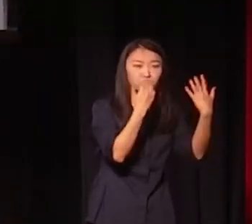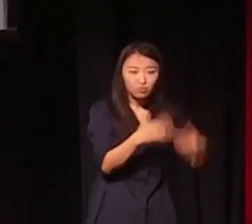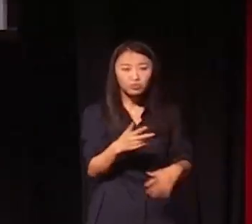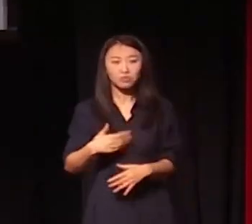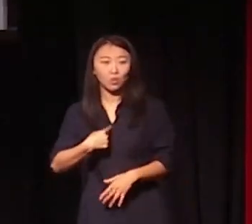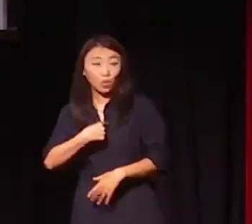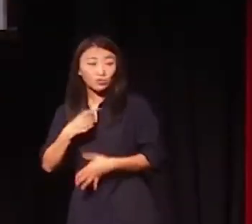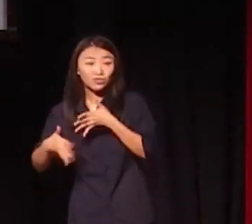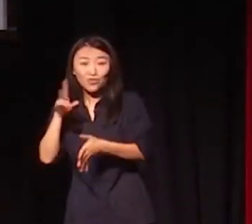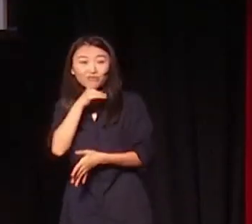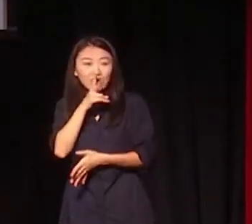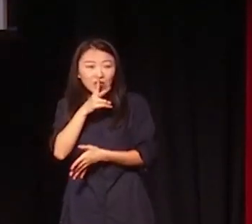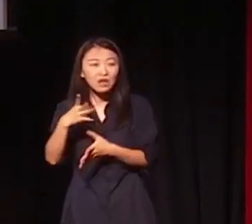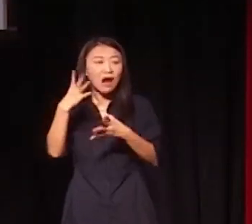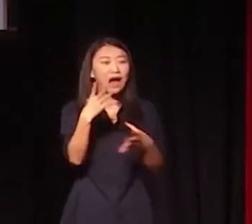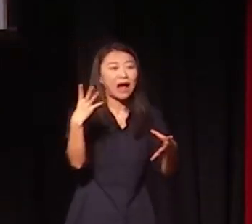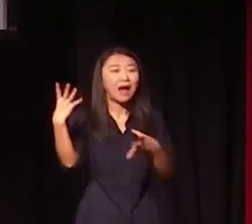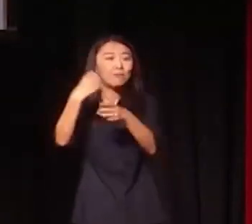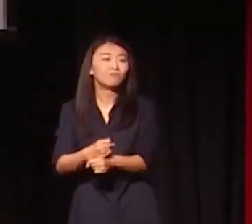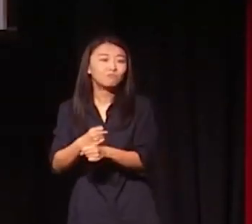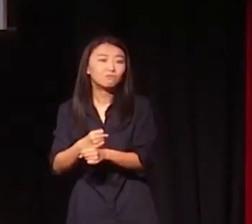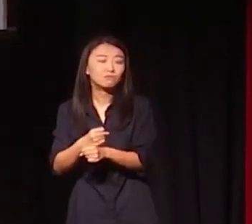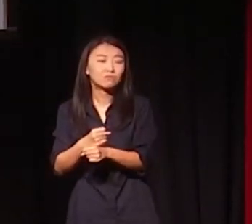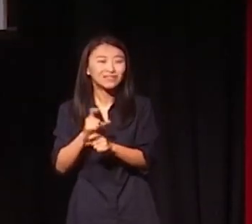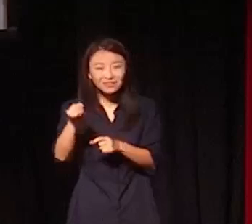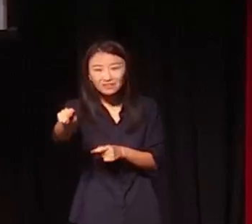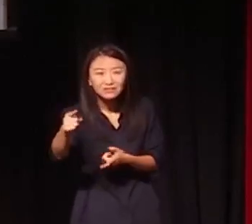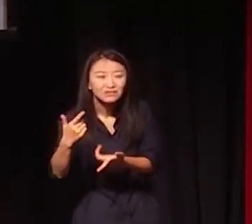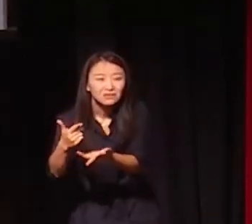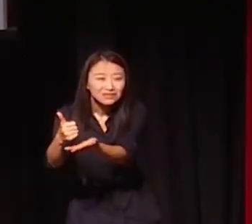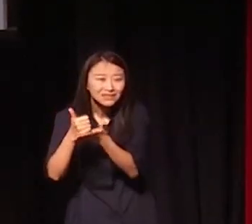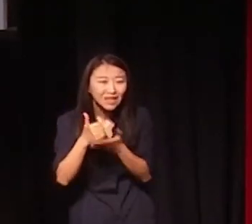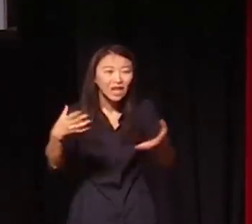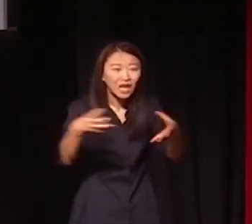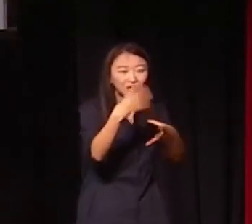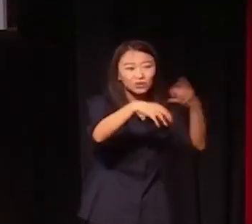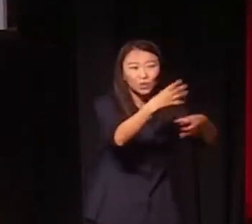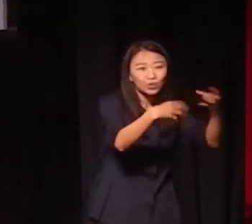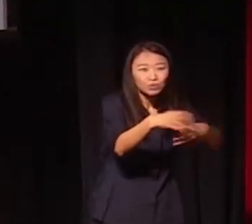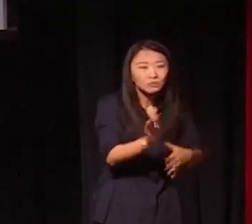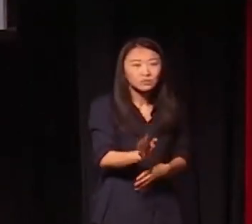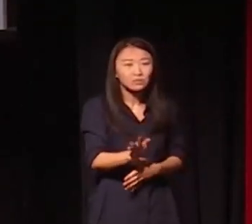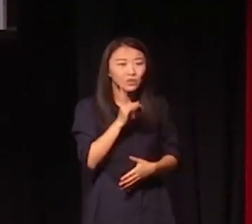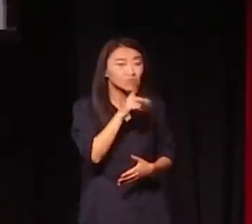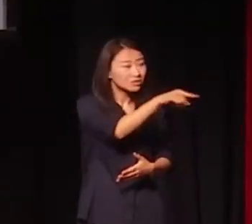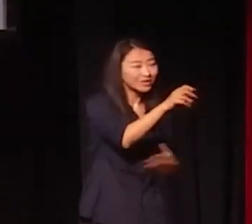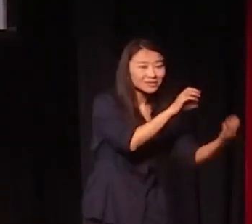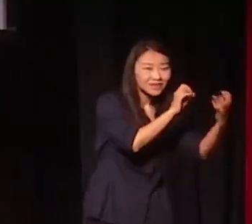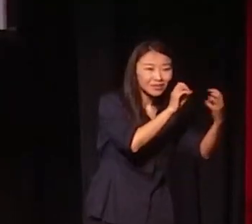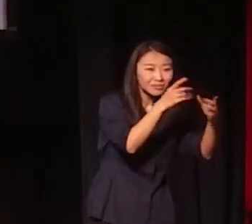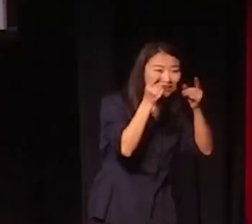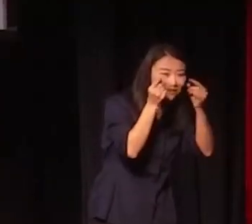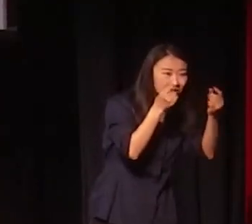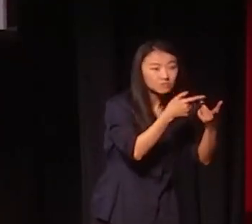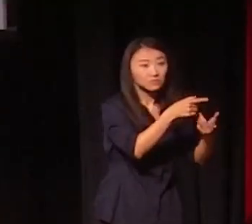actually relaying the question so that the student had the invitation to participate. They were just receiving the summaries. So they're receiving all of the